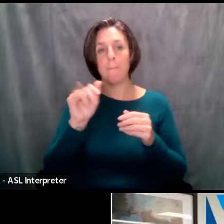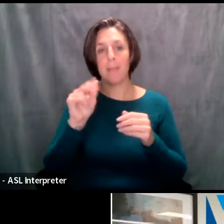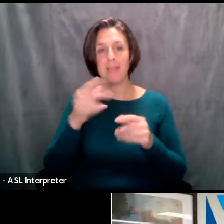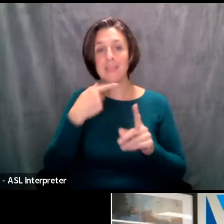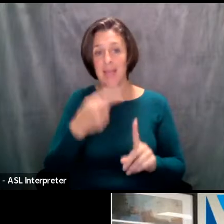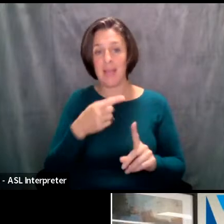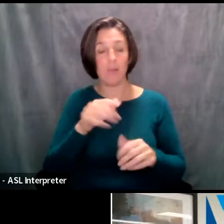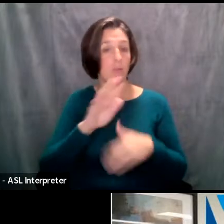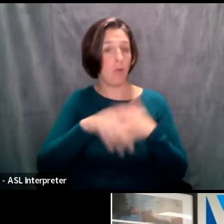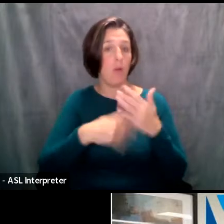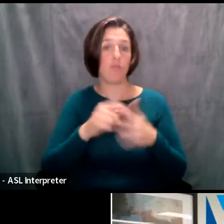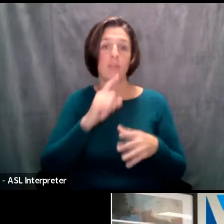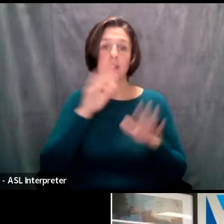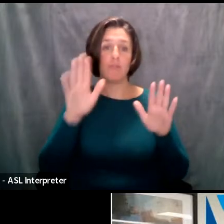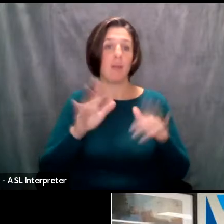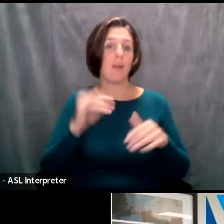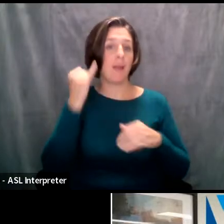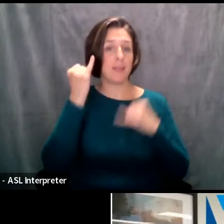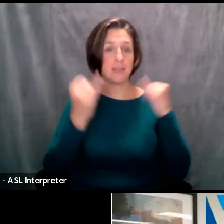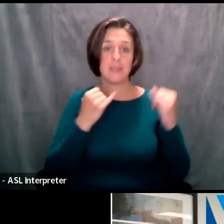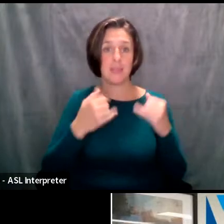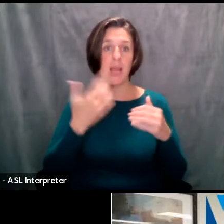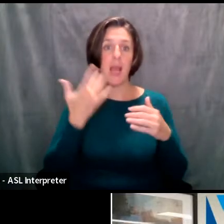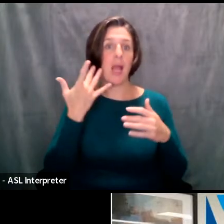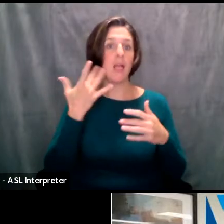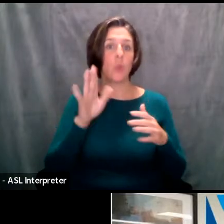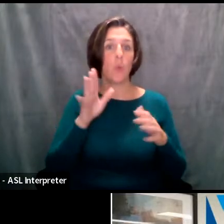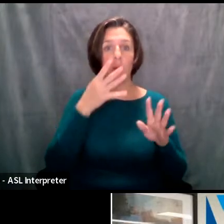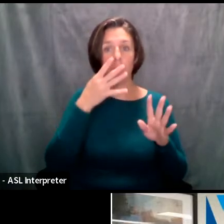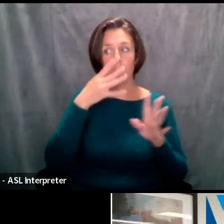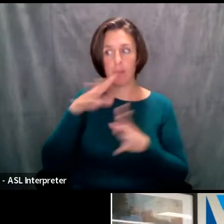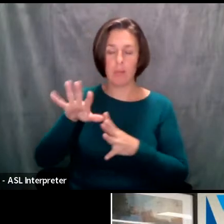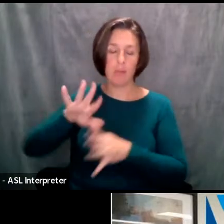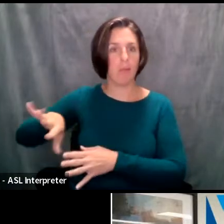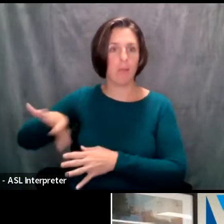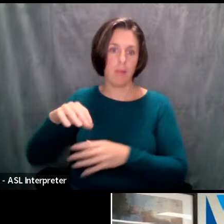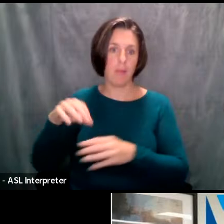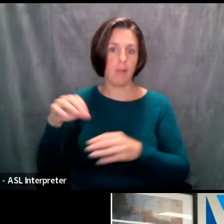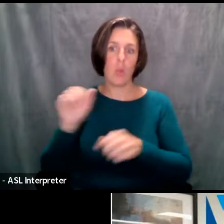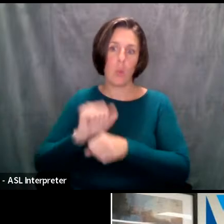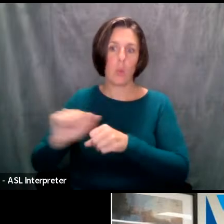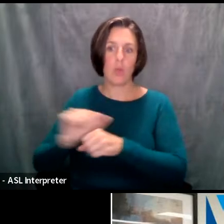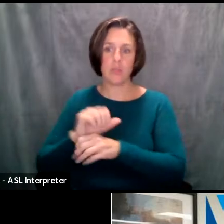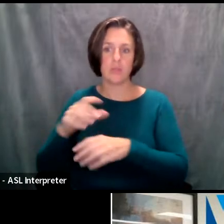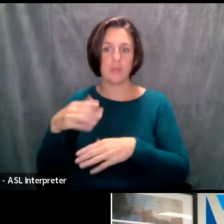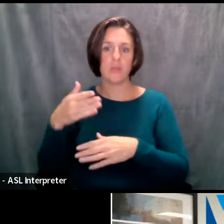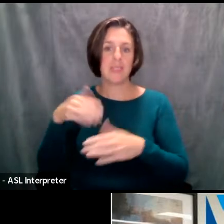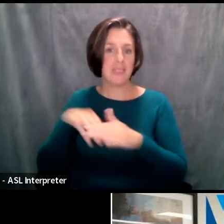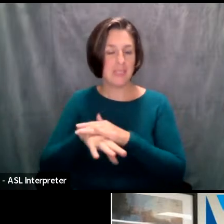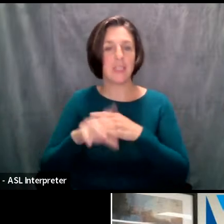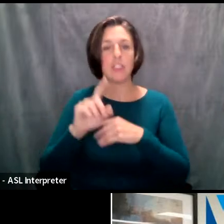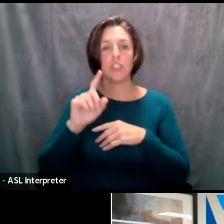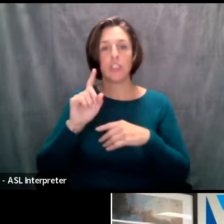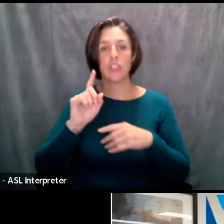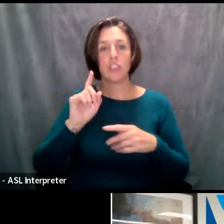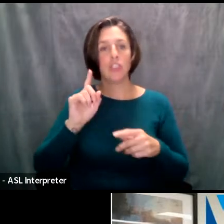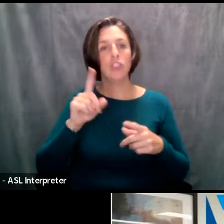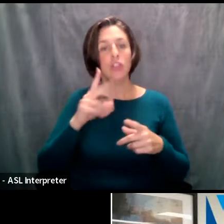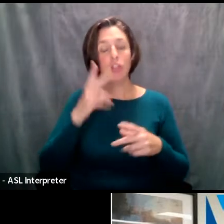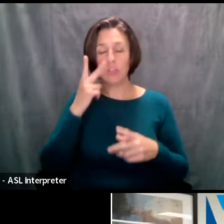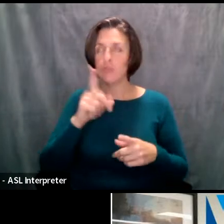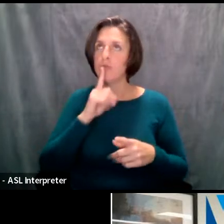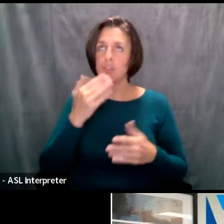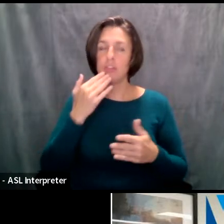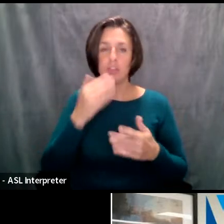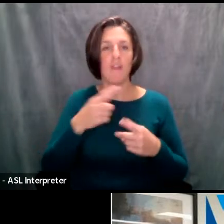to disregard the work that's gone into this because it looks really good. I just feel from a political standpoint, when